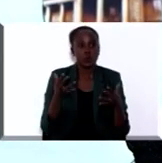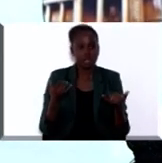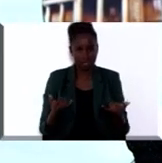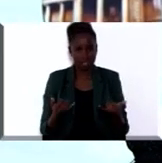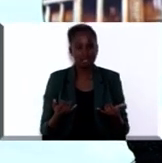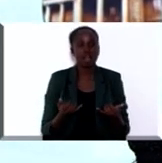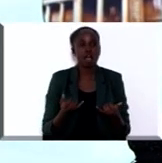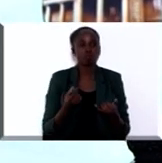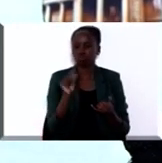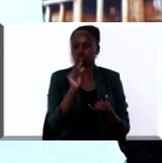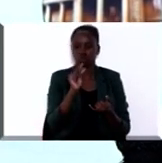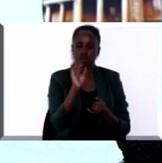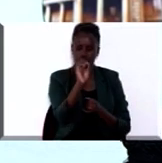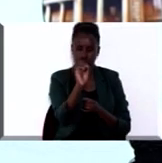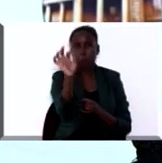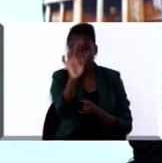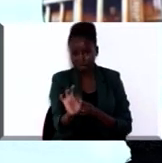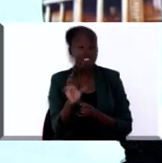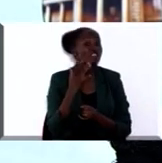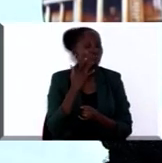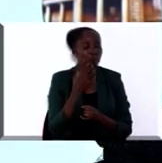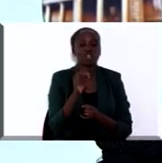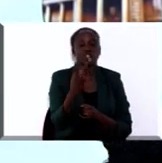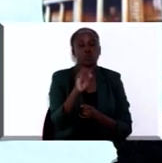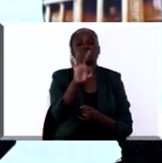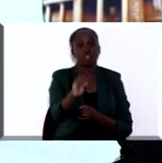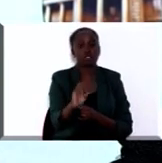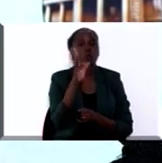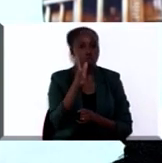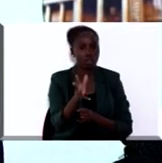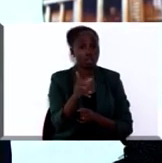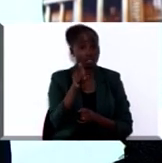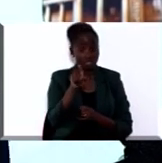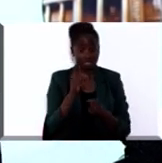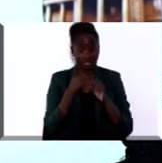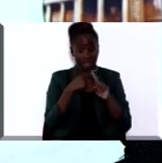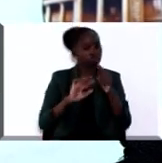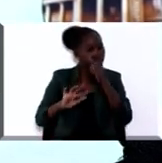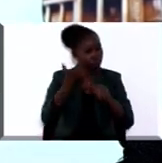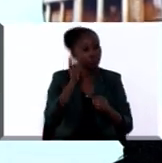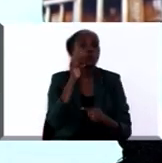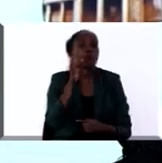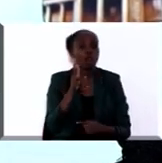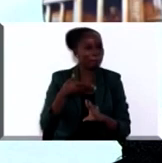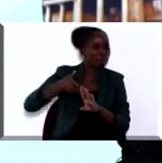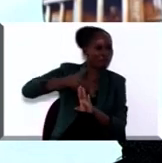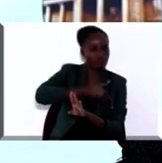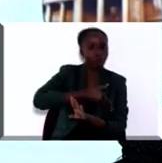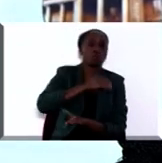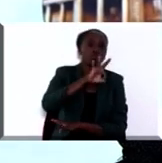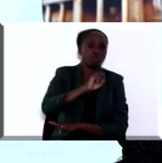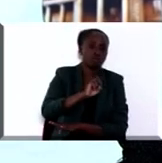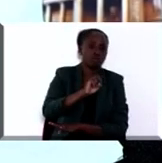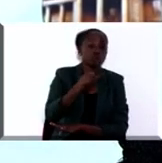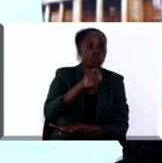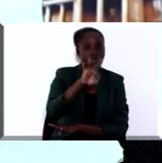to 0% by 2030. And we will meet this target way ahead of 2030. We